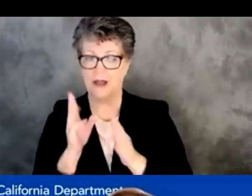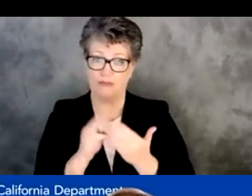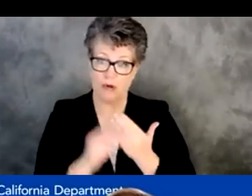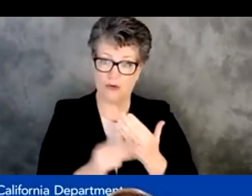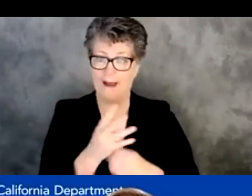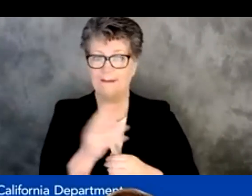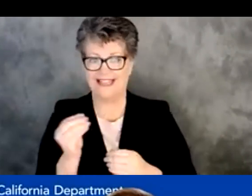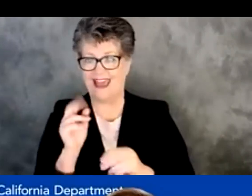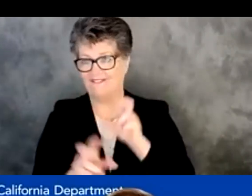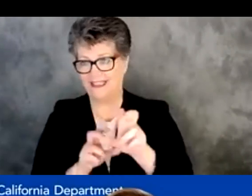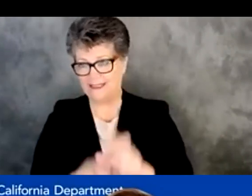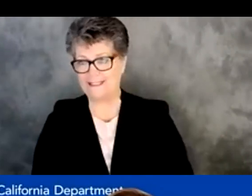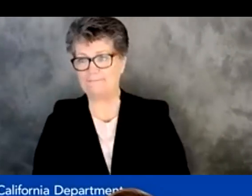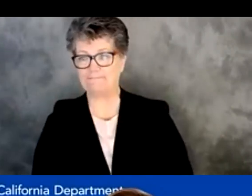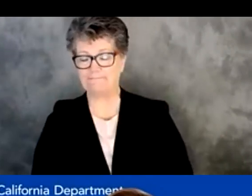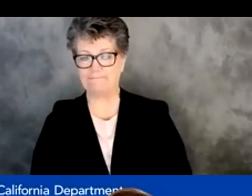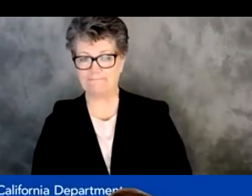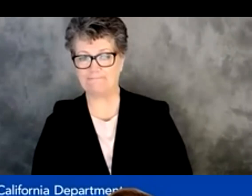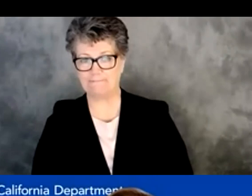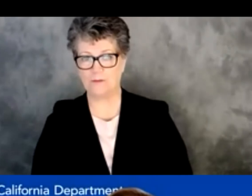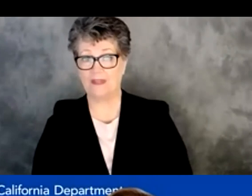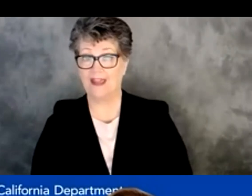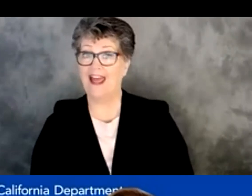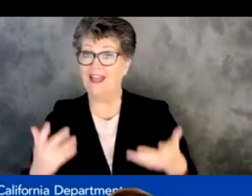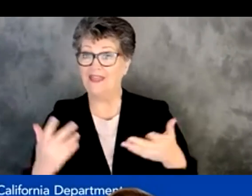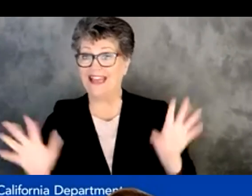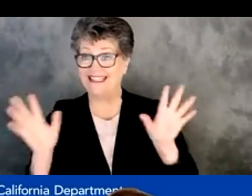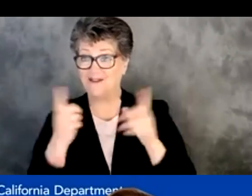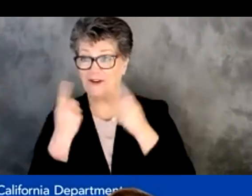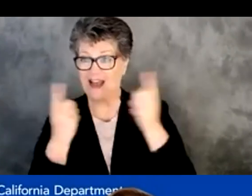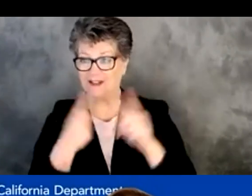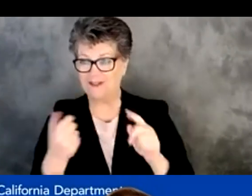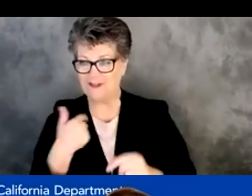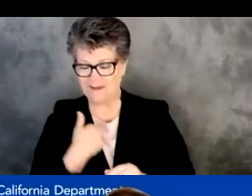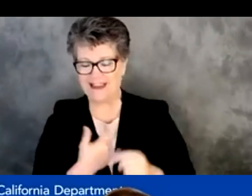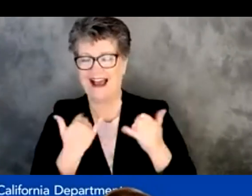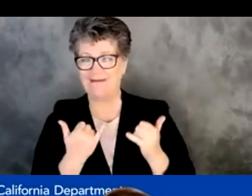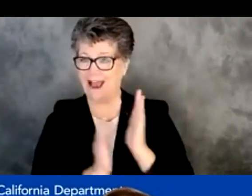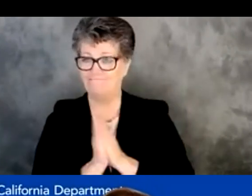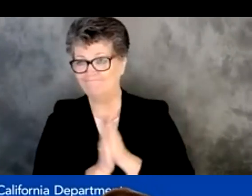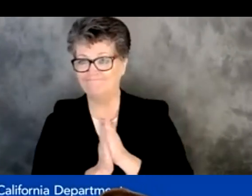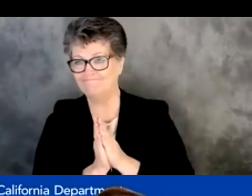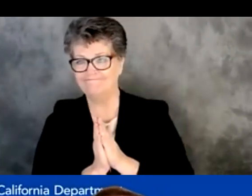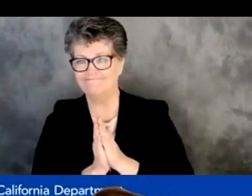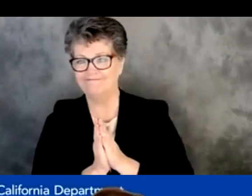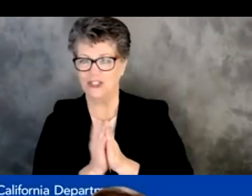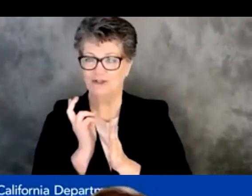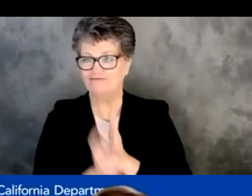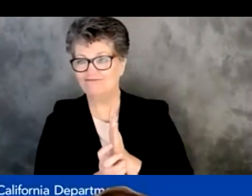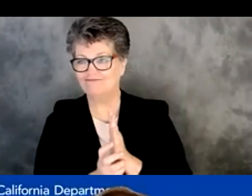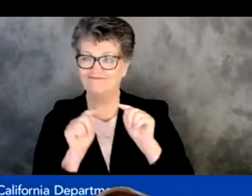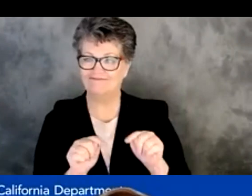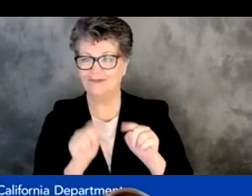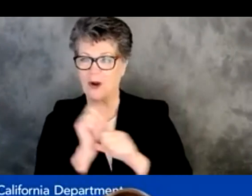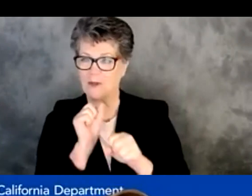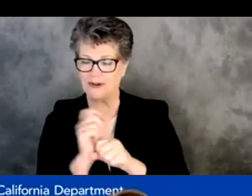and investments. So that's it for announcements from me. I'm now eager to get to the heart of our